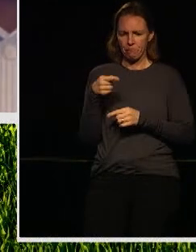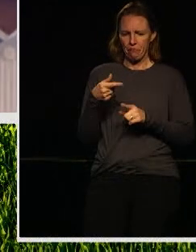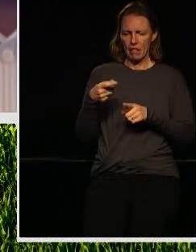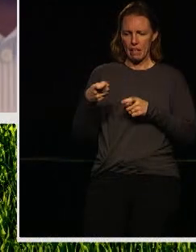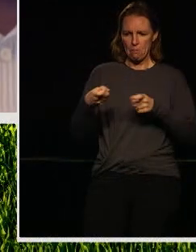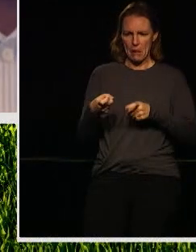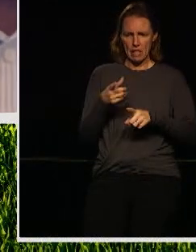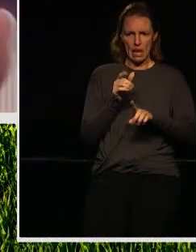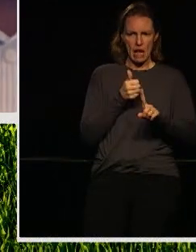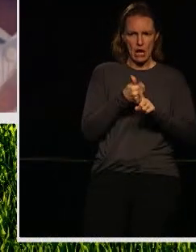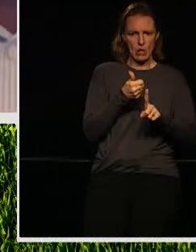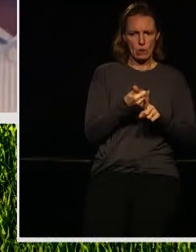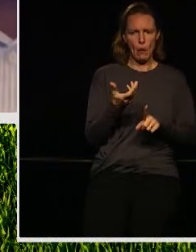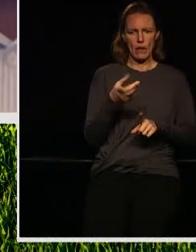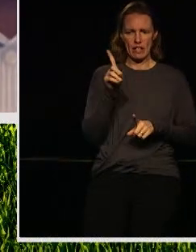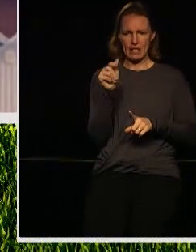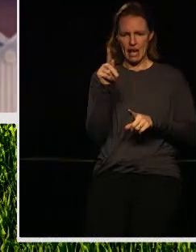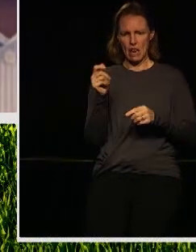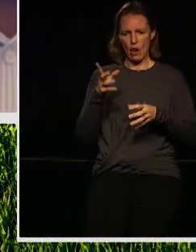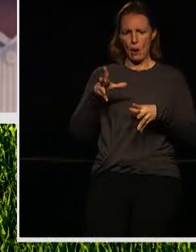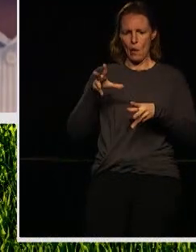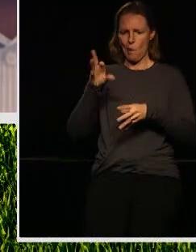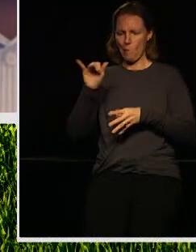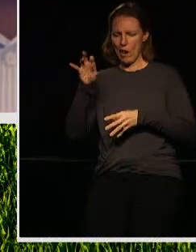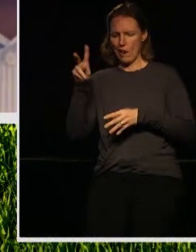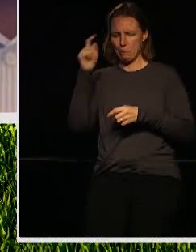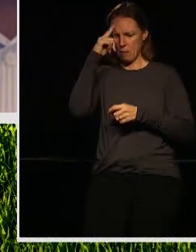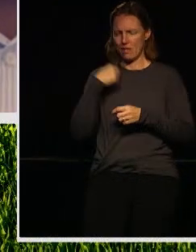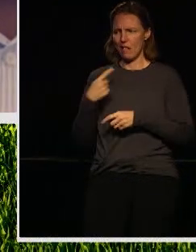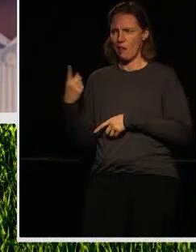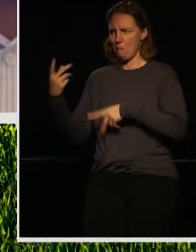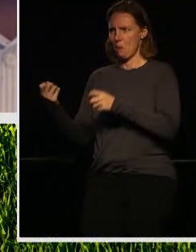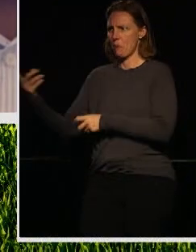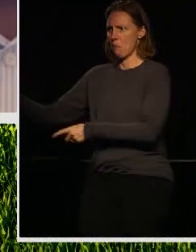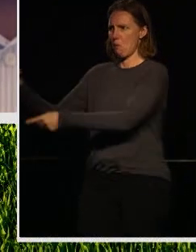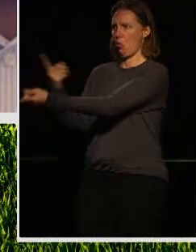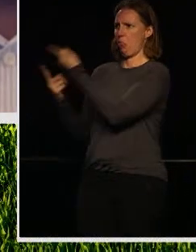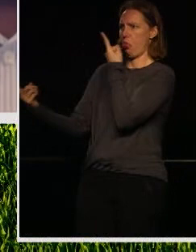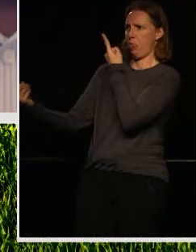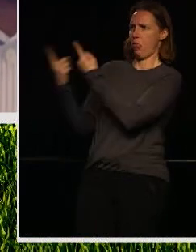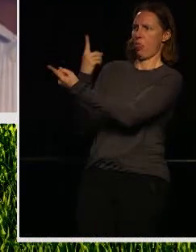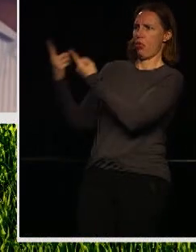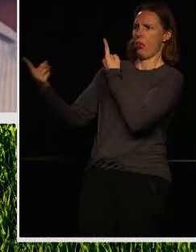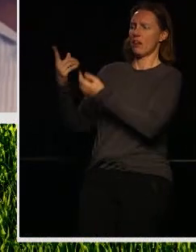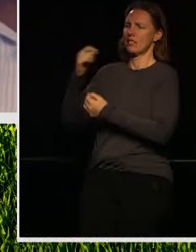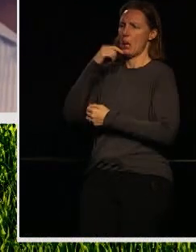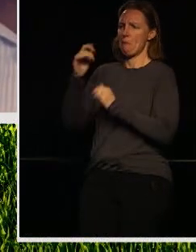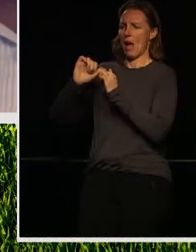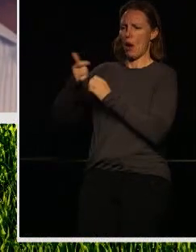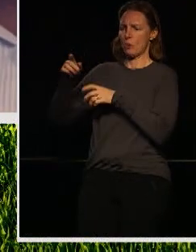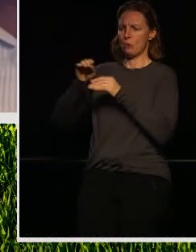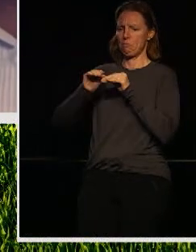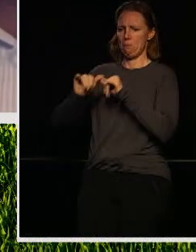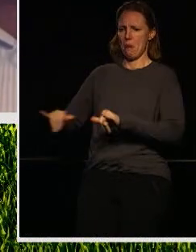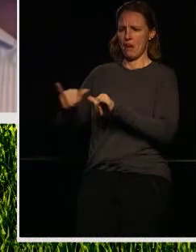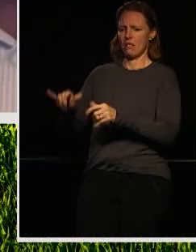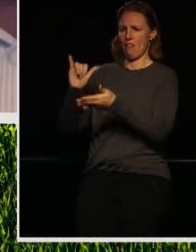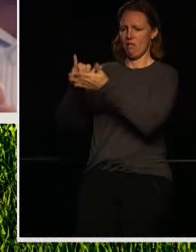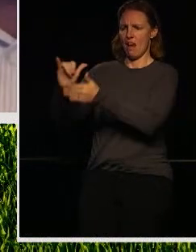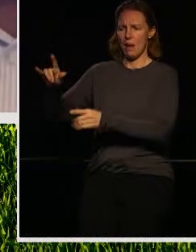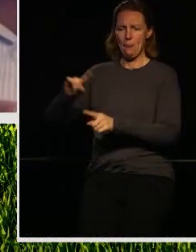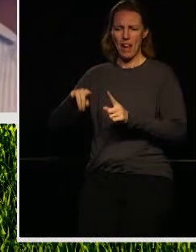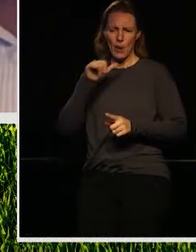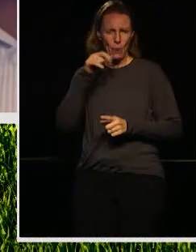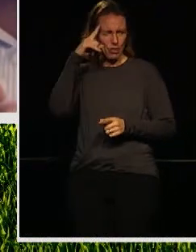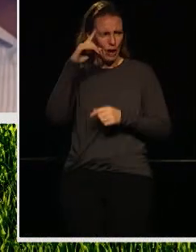data warehouses because he got so tired of all these solution providers coming in and telling him how to maintain his data. I don't think all farmers are going to go do that, but I